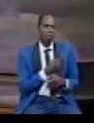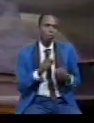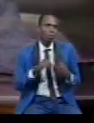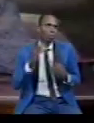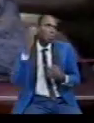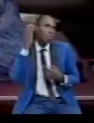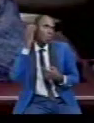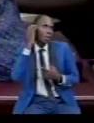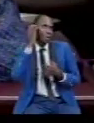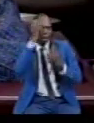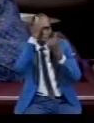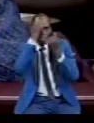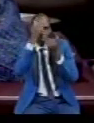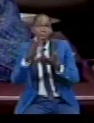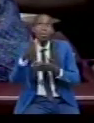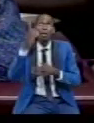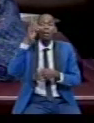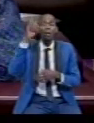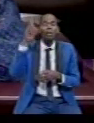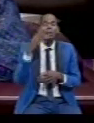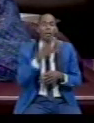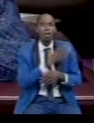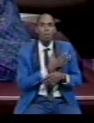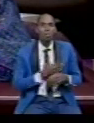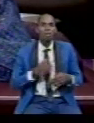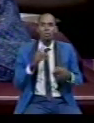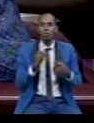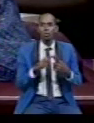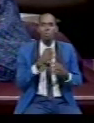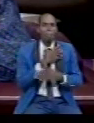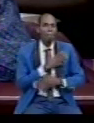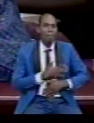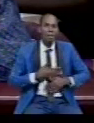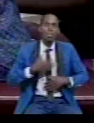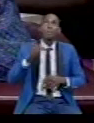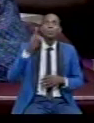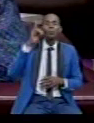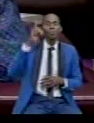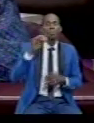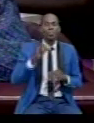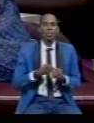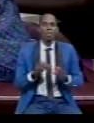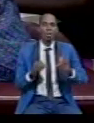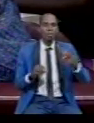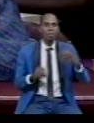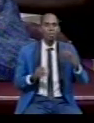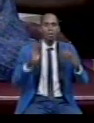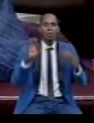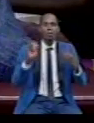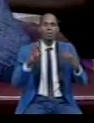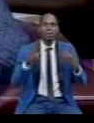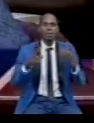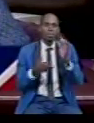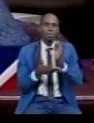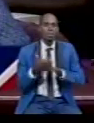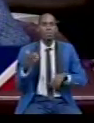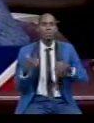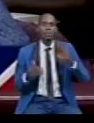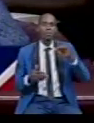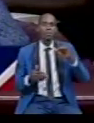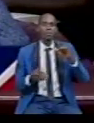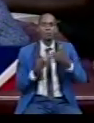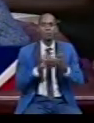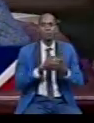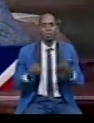to him and to please him. In 1 Corinthians chapter 15, reading